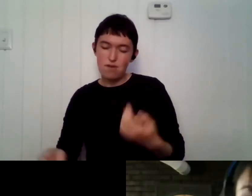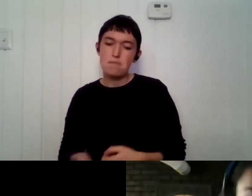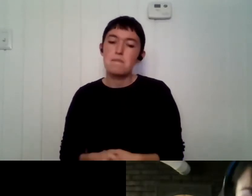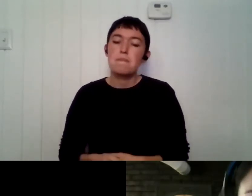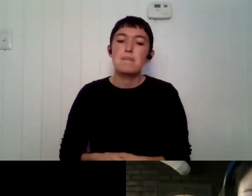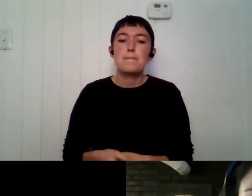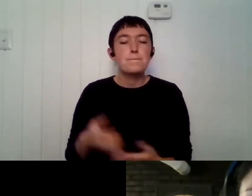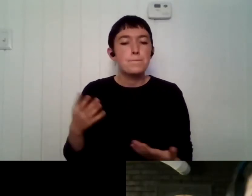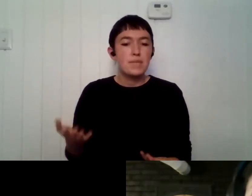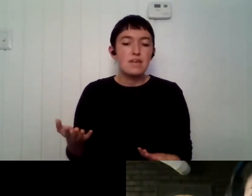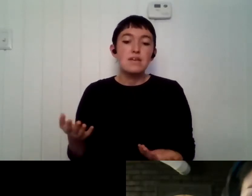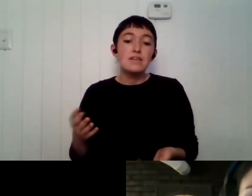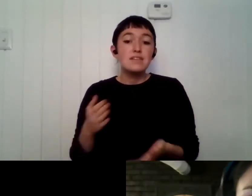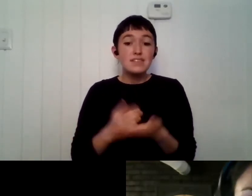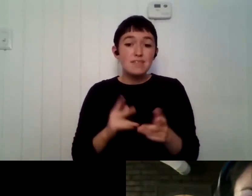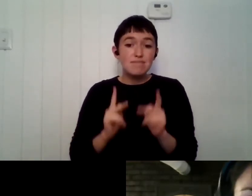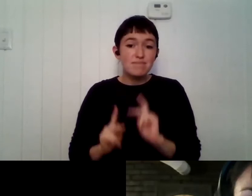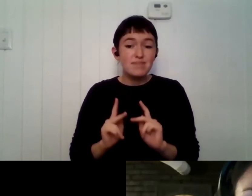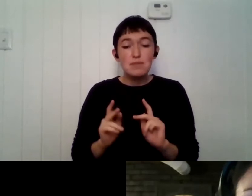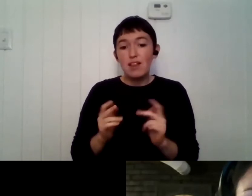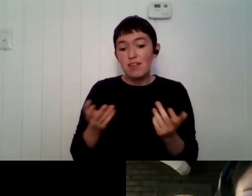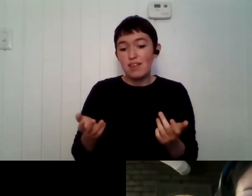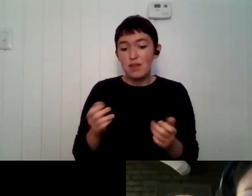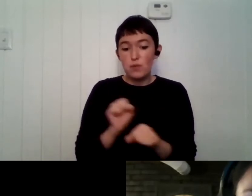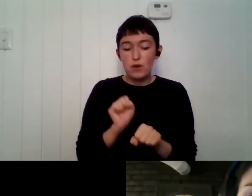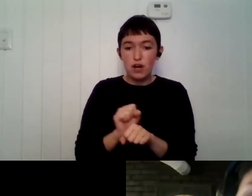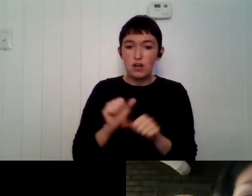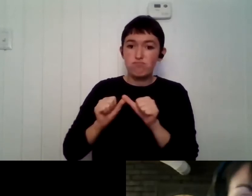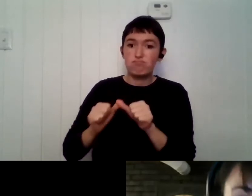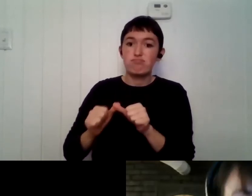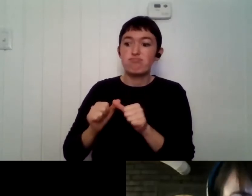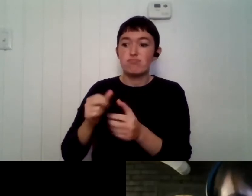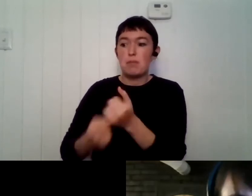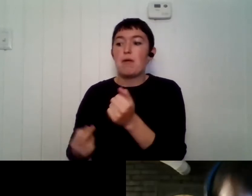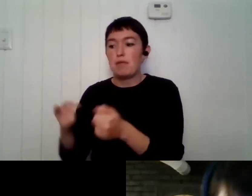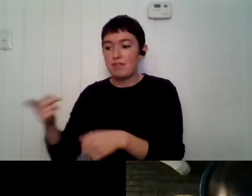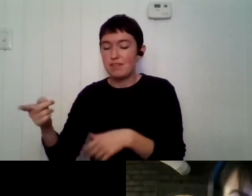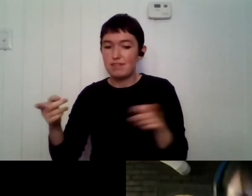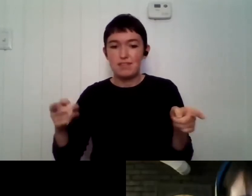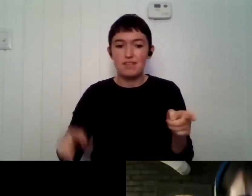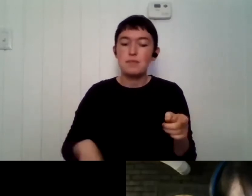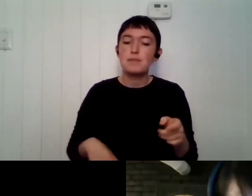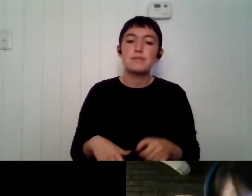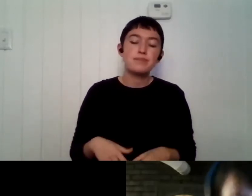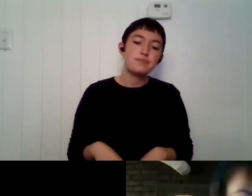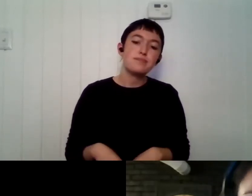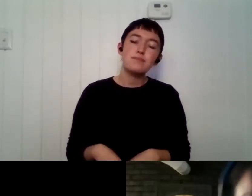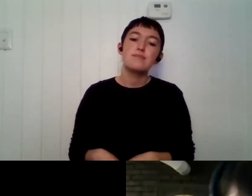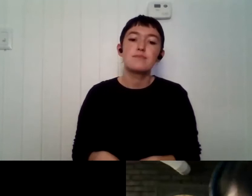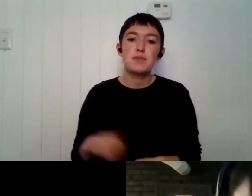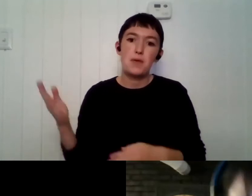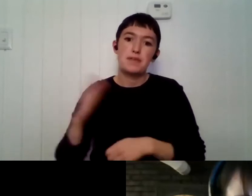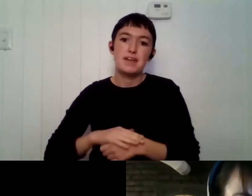There's also people who work nonstop in both in industry. So yeah, you can find